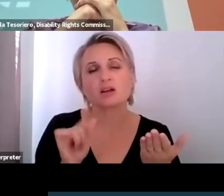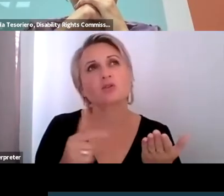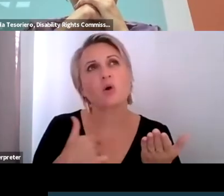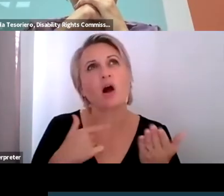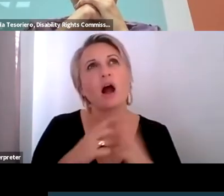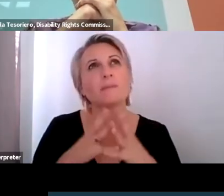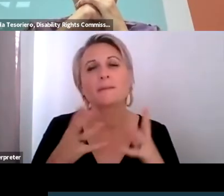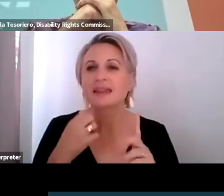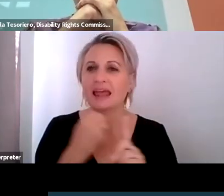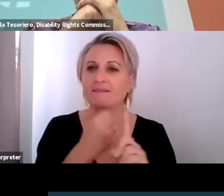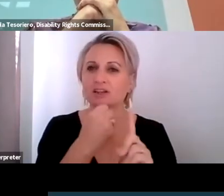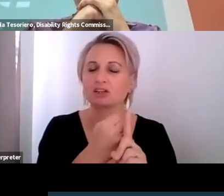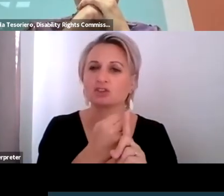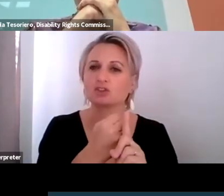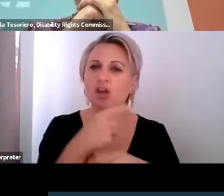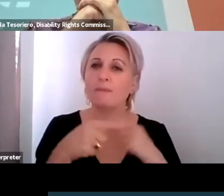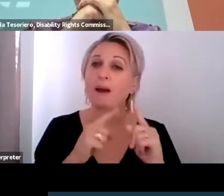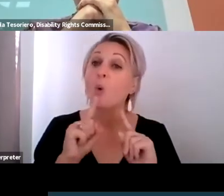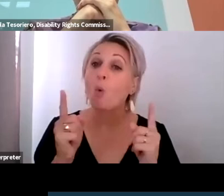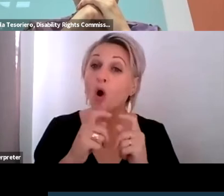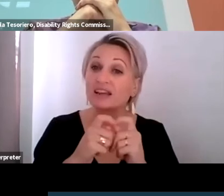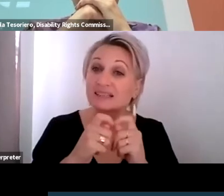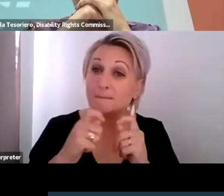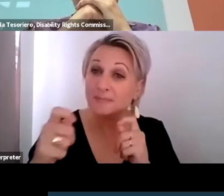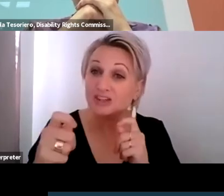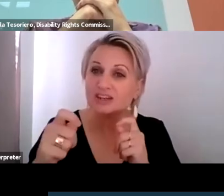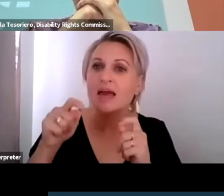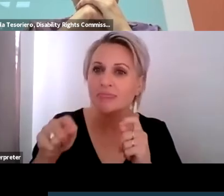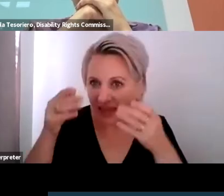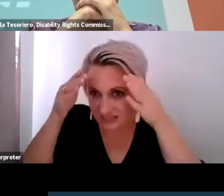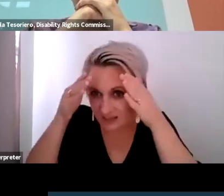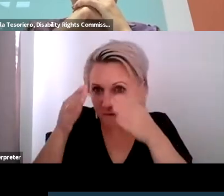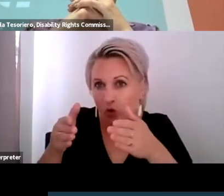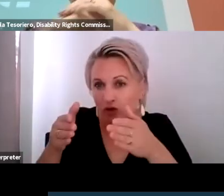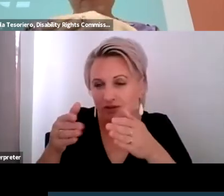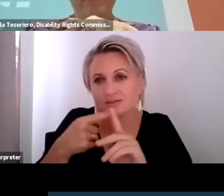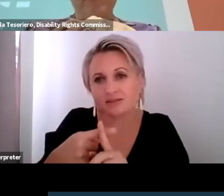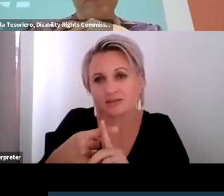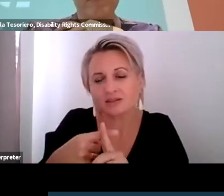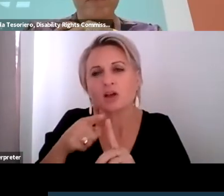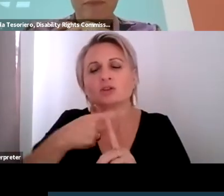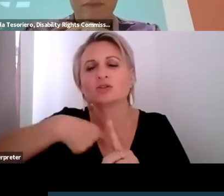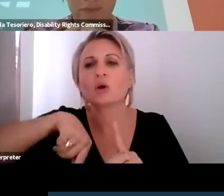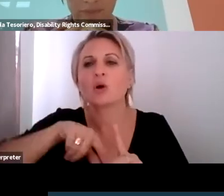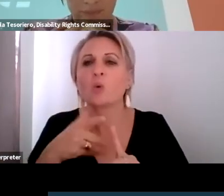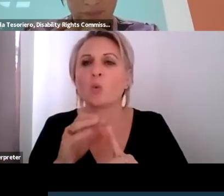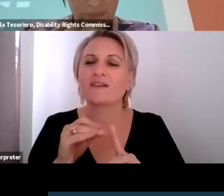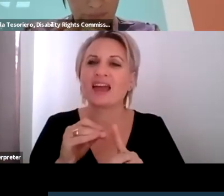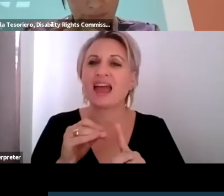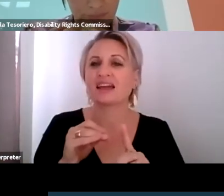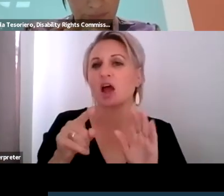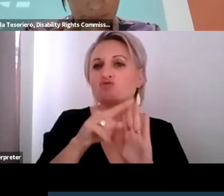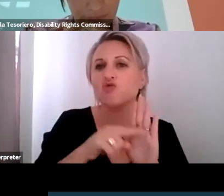of what gets measured gets focused on, and we've had principles like the